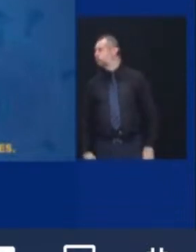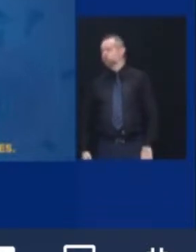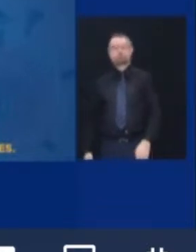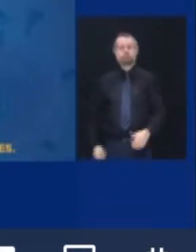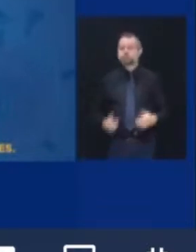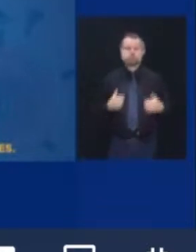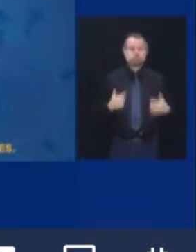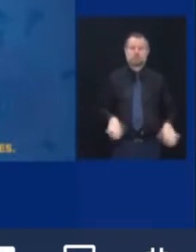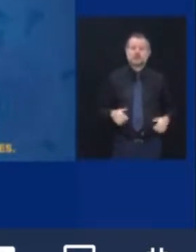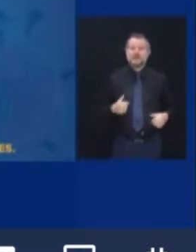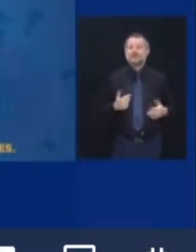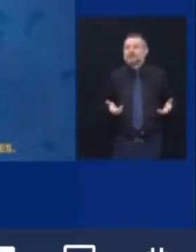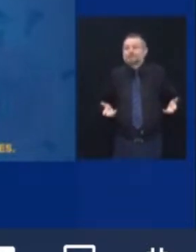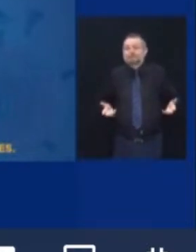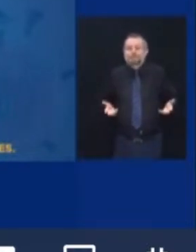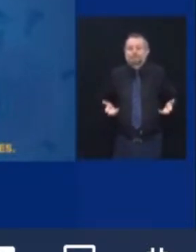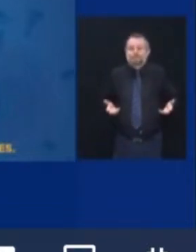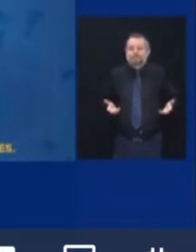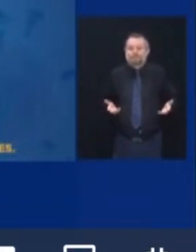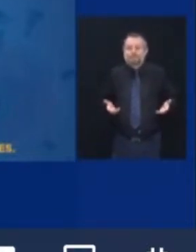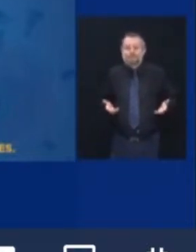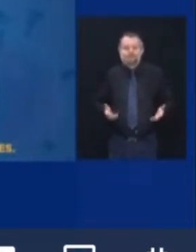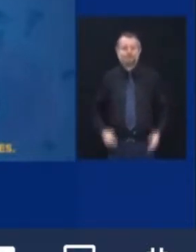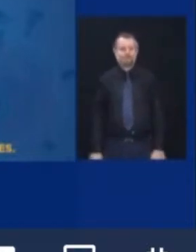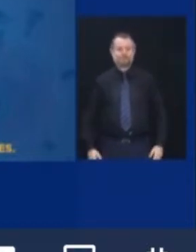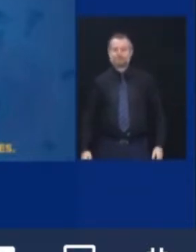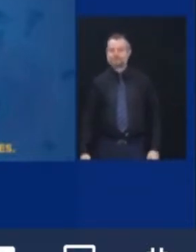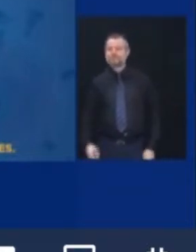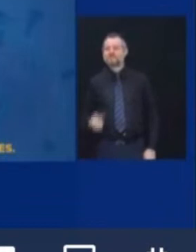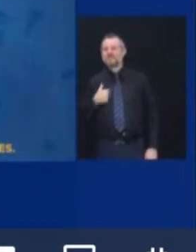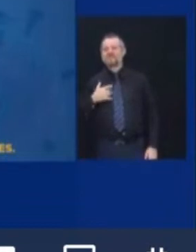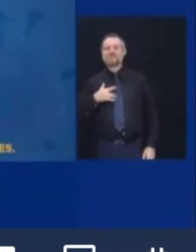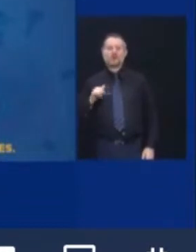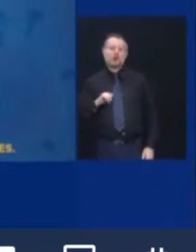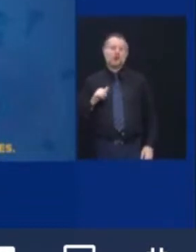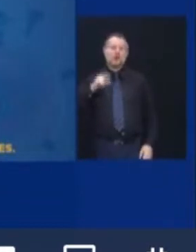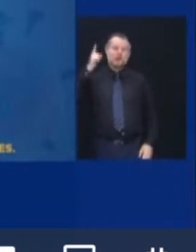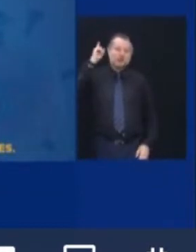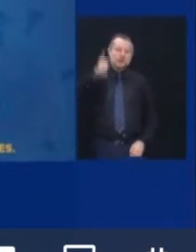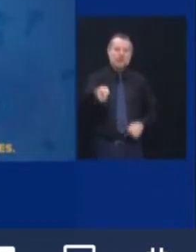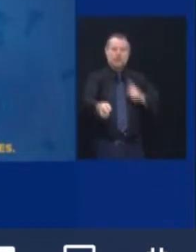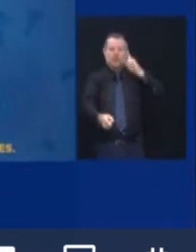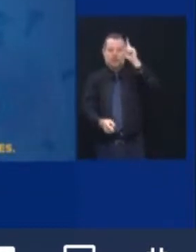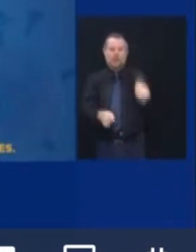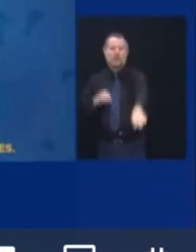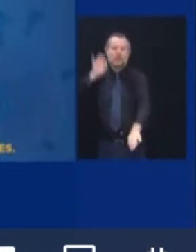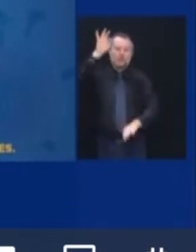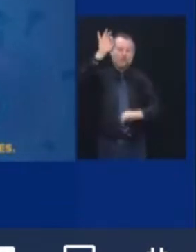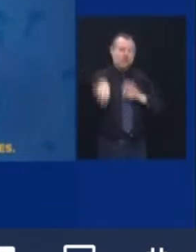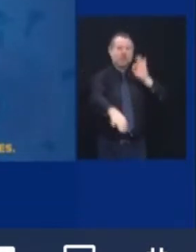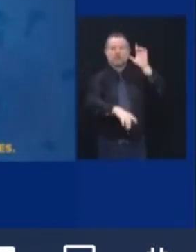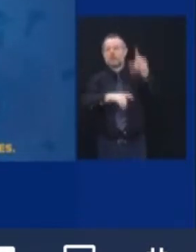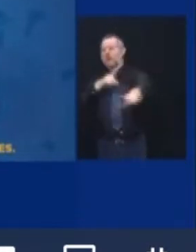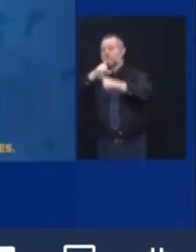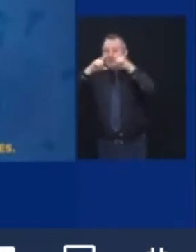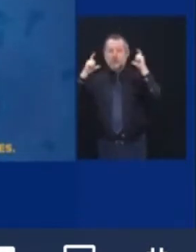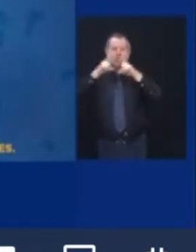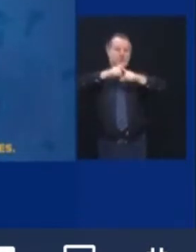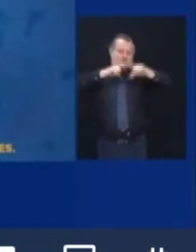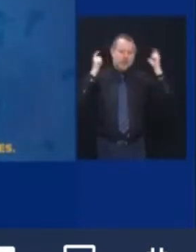Compliance, I'm like the nagging person, wear your mask, social distance.